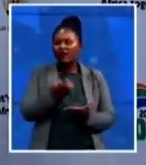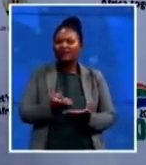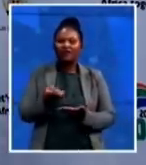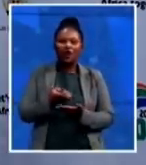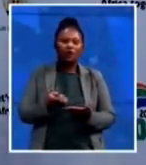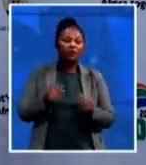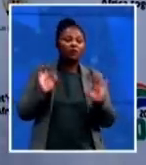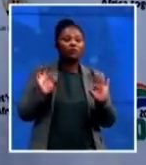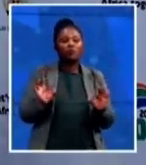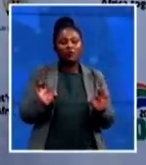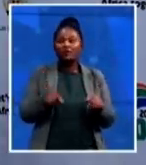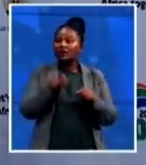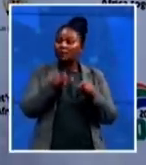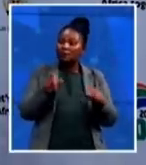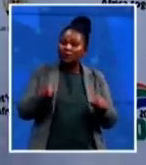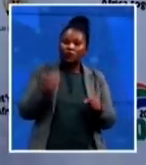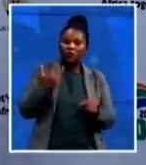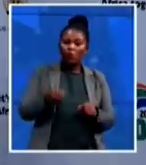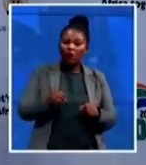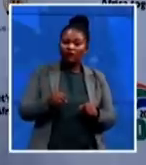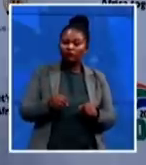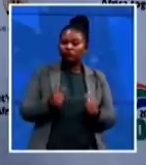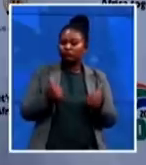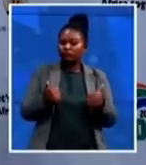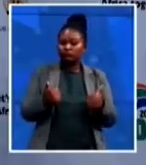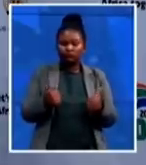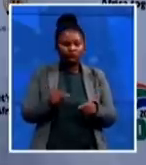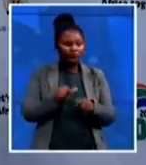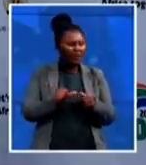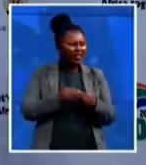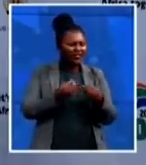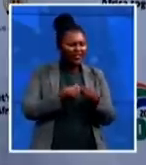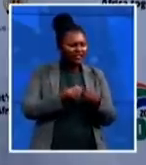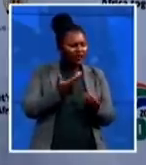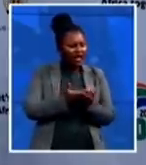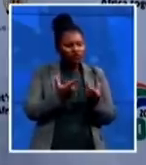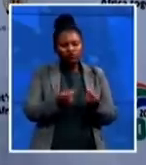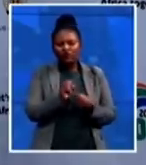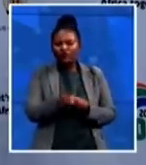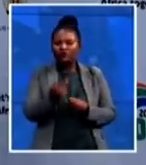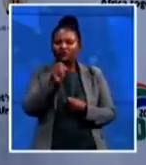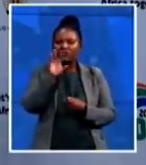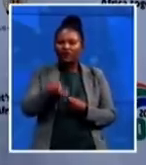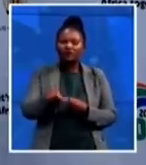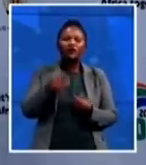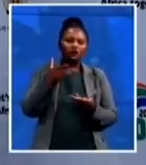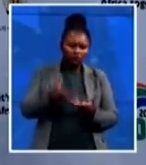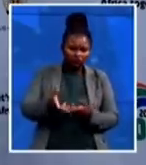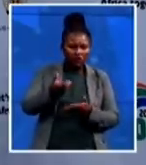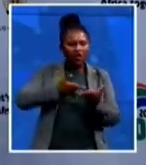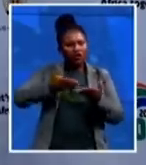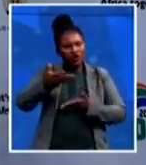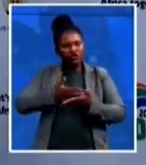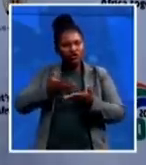who know that they have got better things to contribute in this country, do engage. And we opted to engage. That's why